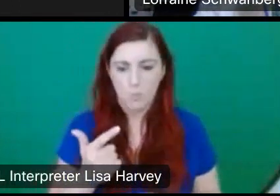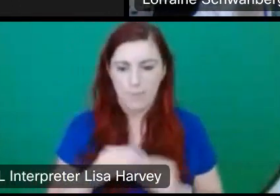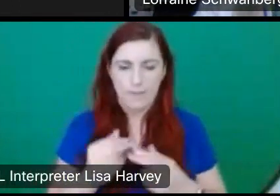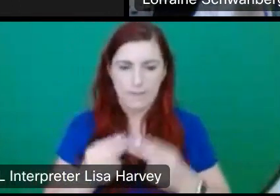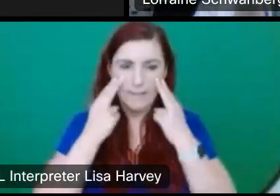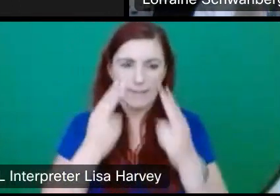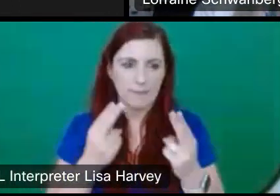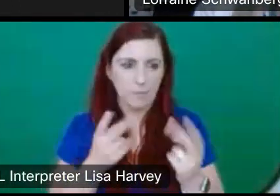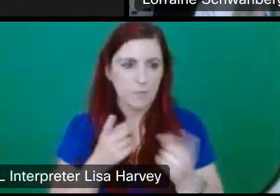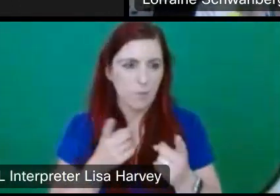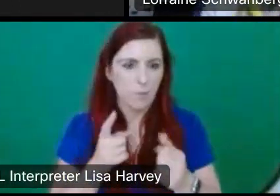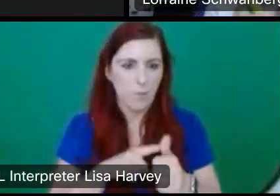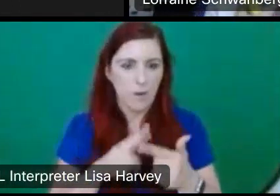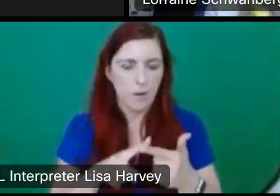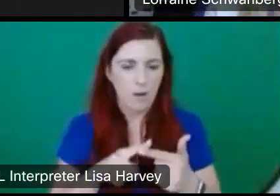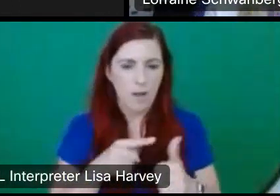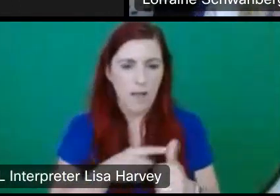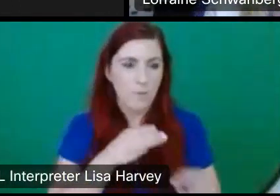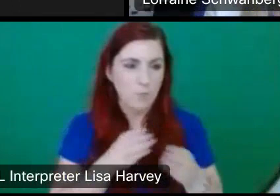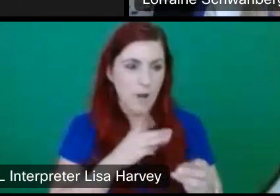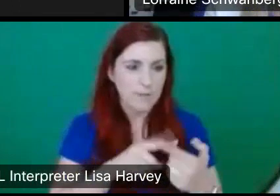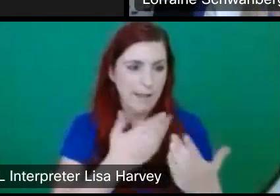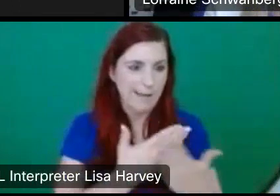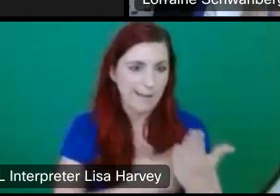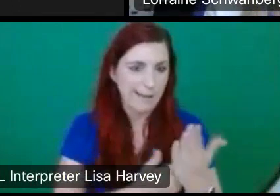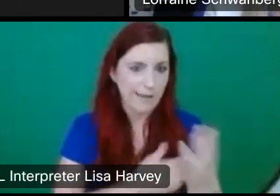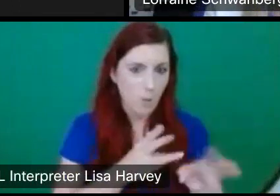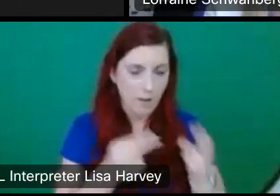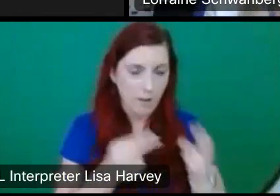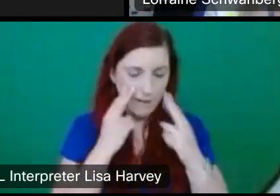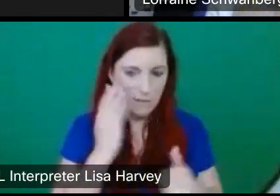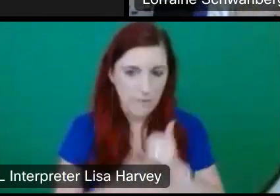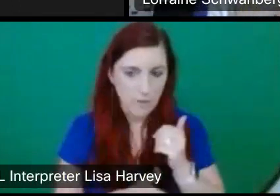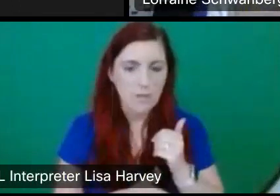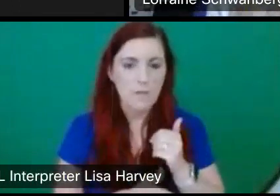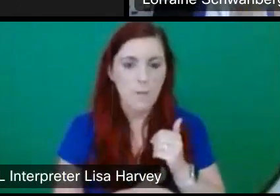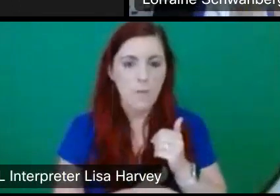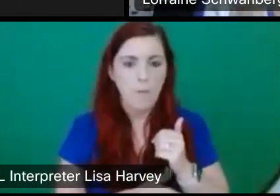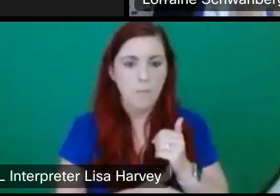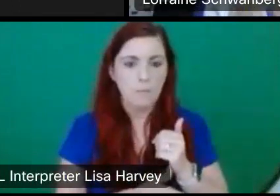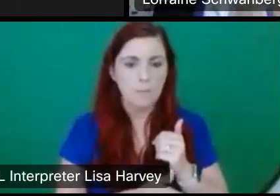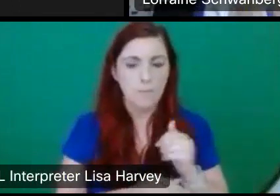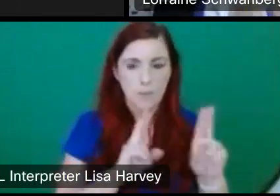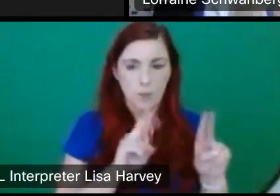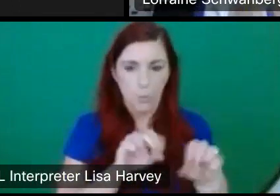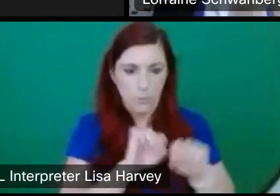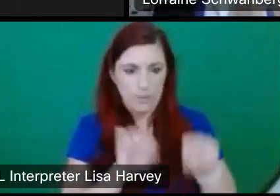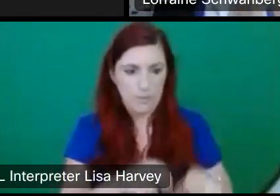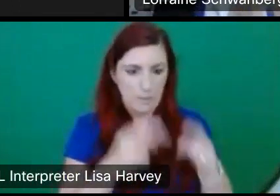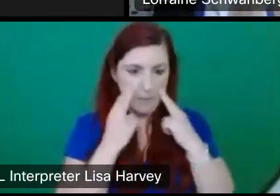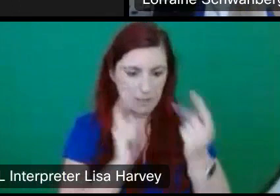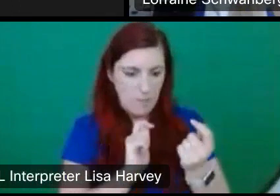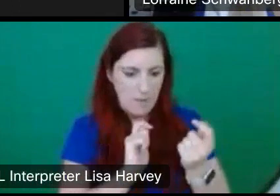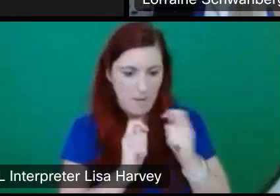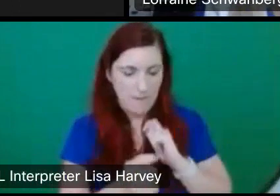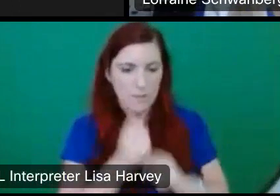There is a practical legal side, which is that the NIM system needs to be modified to allow